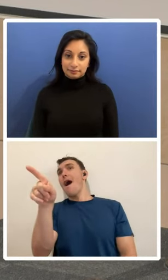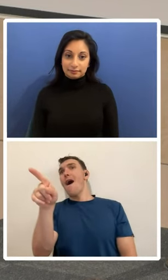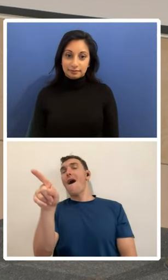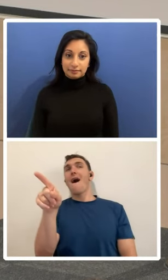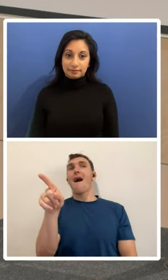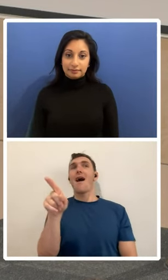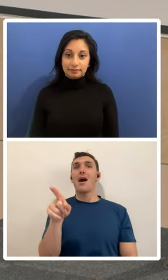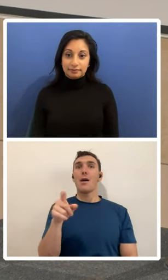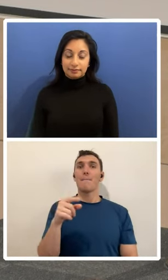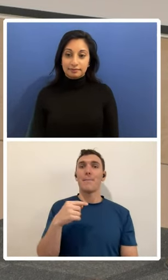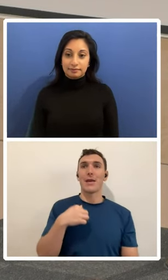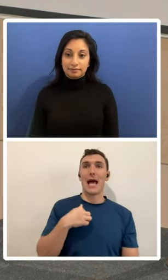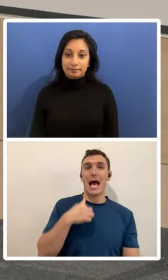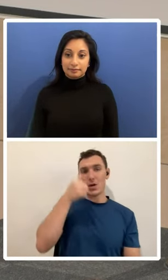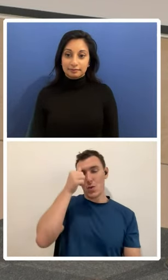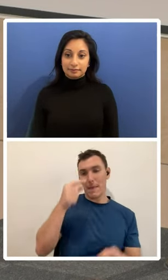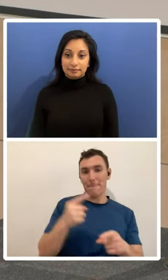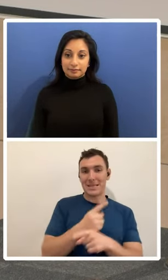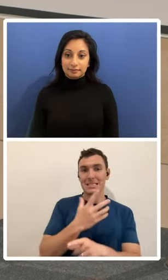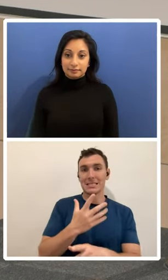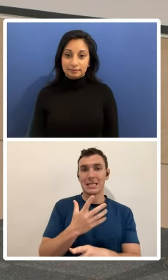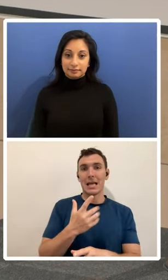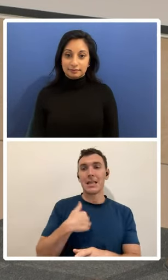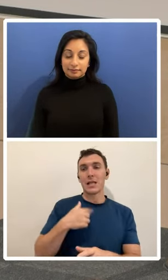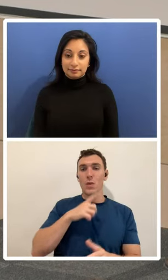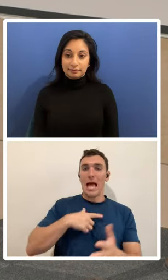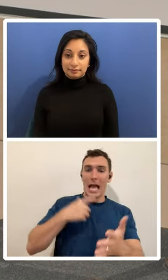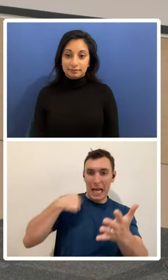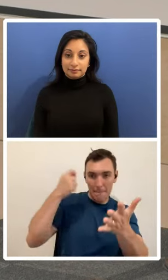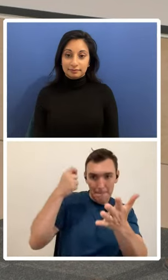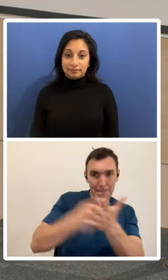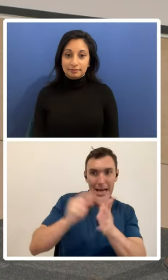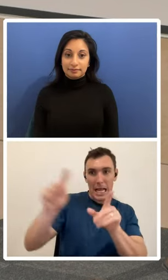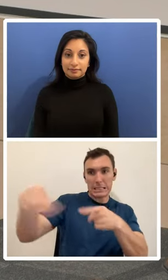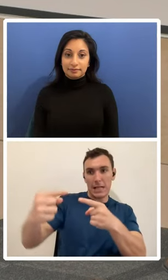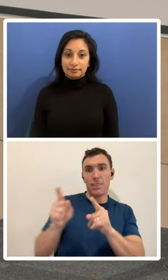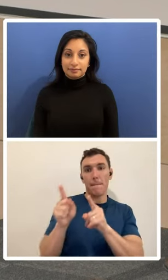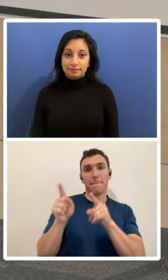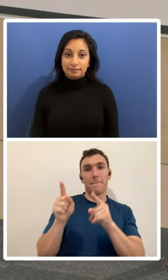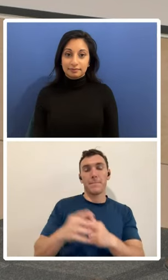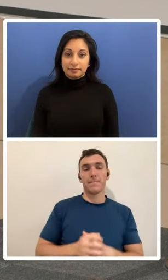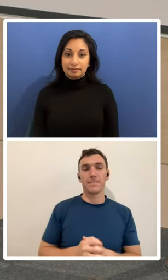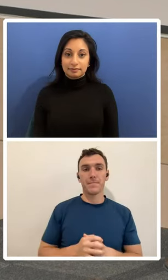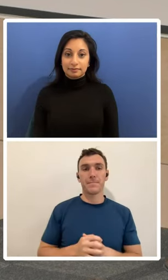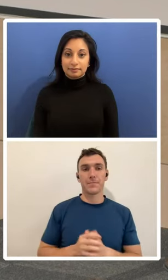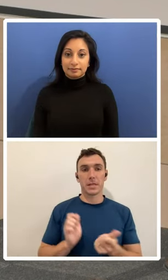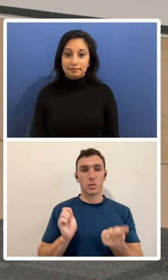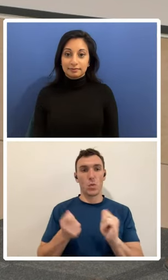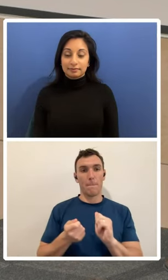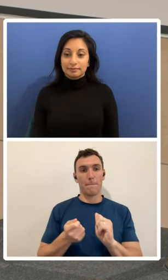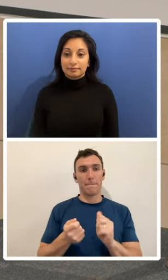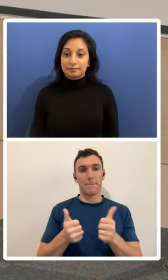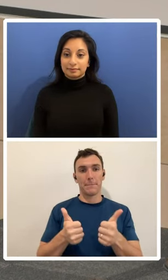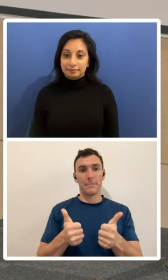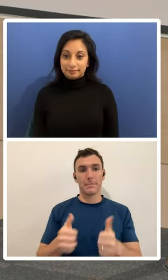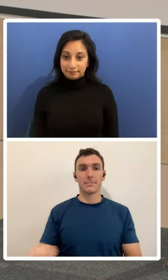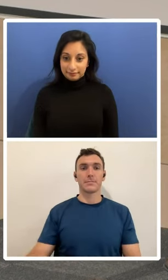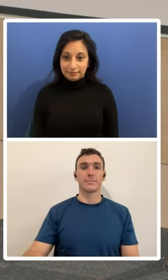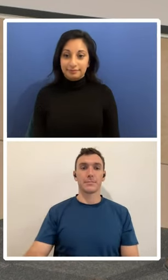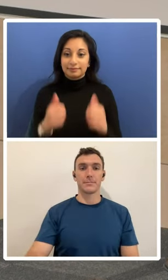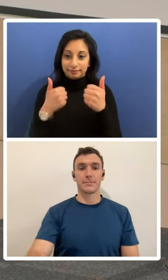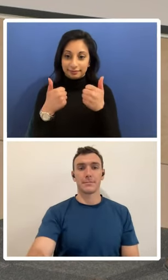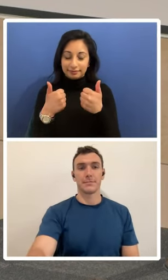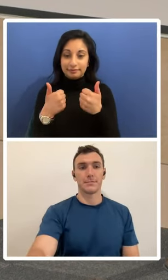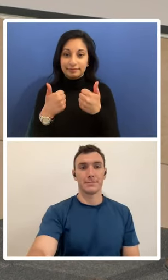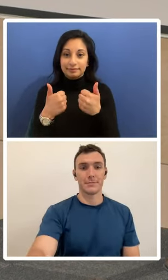back big that these guys are wrong. So in a way, the most useful thing from studying economics was that I learned that economics is a bit rubbish. And